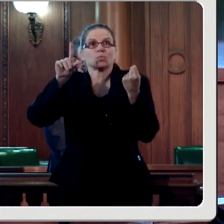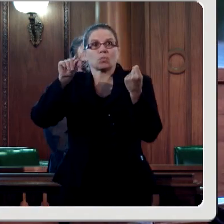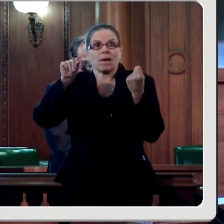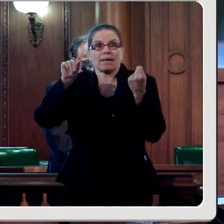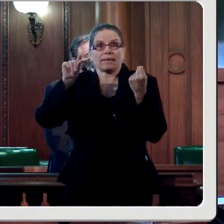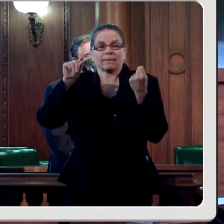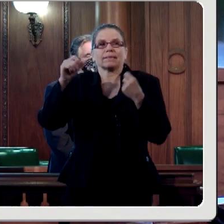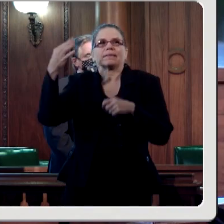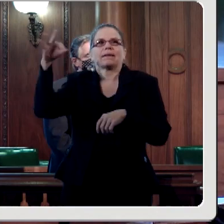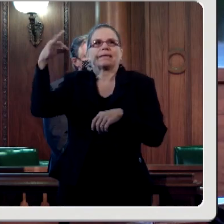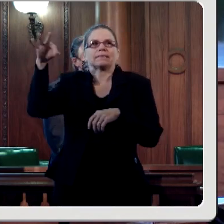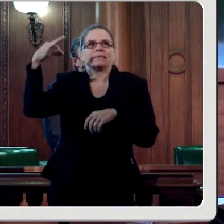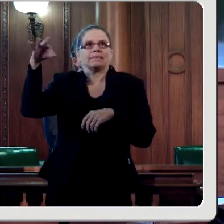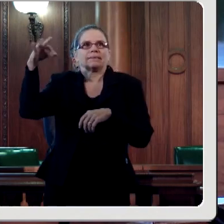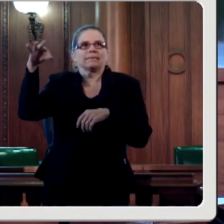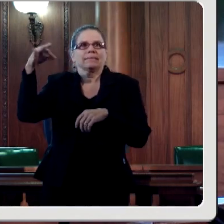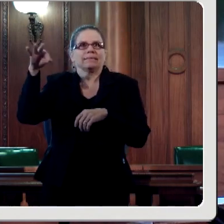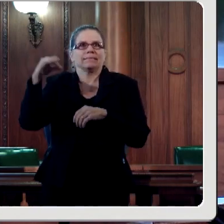21, and